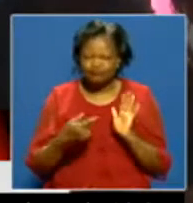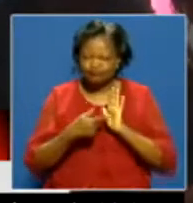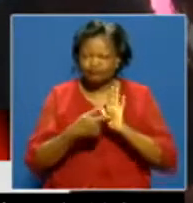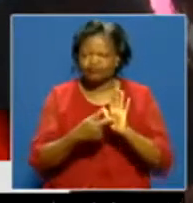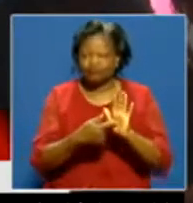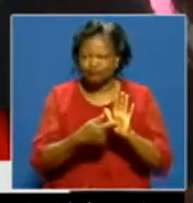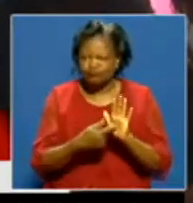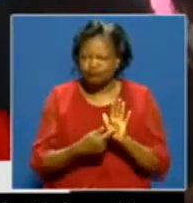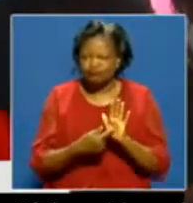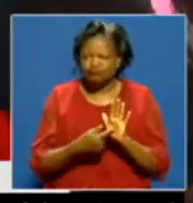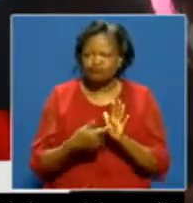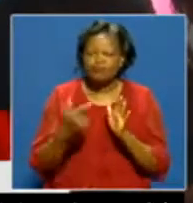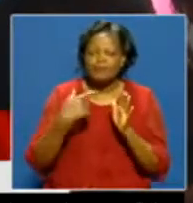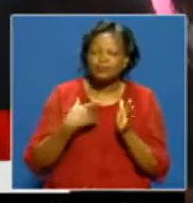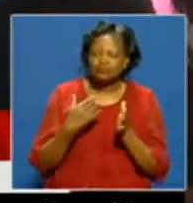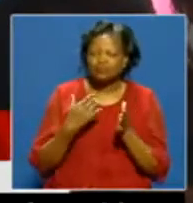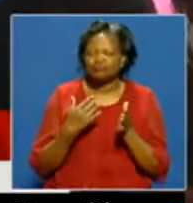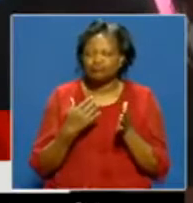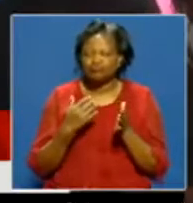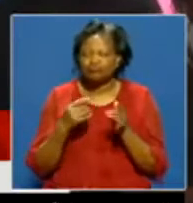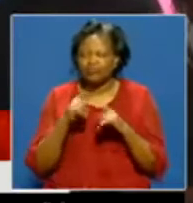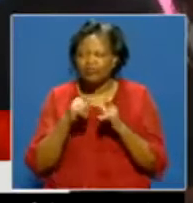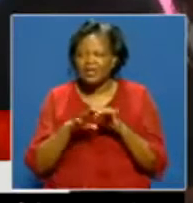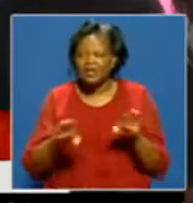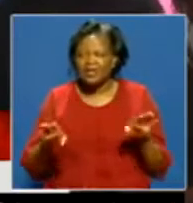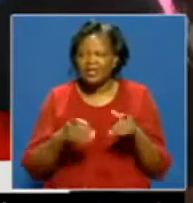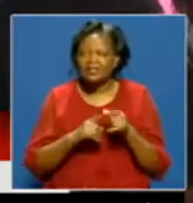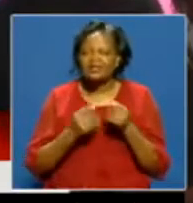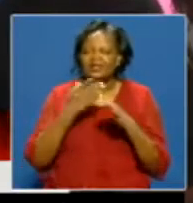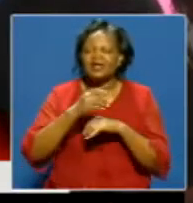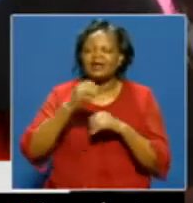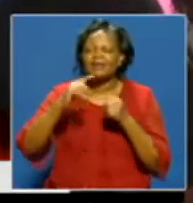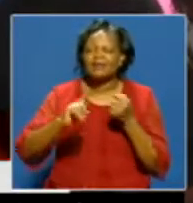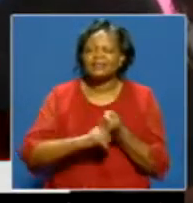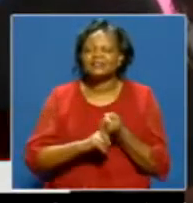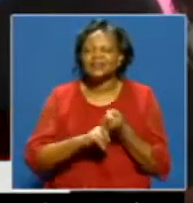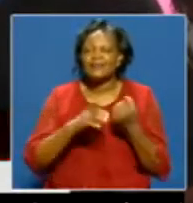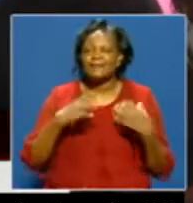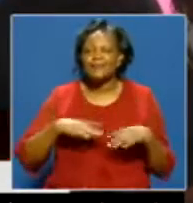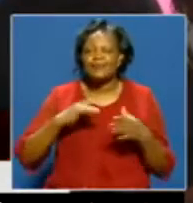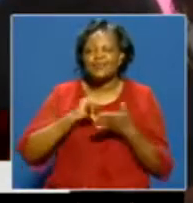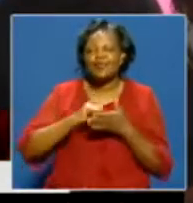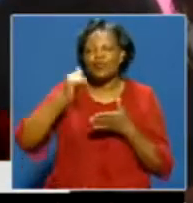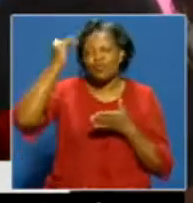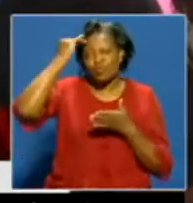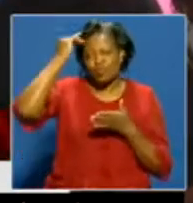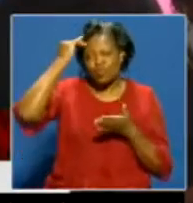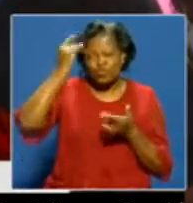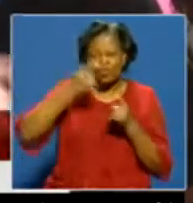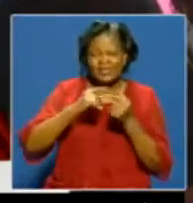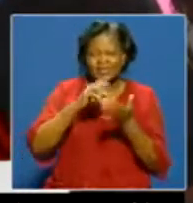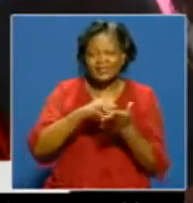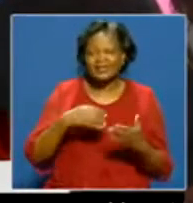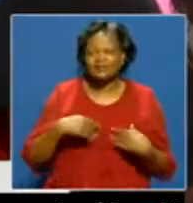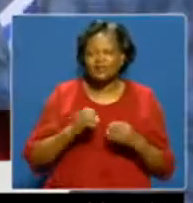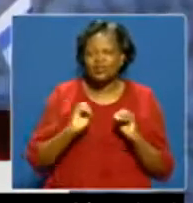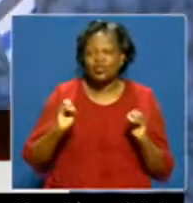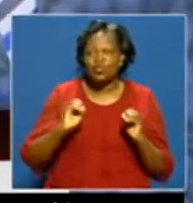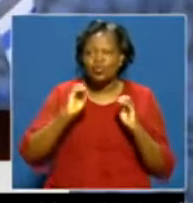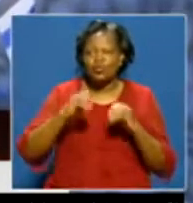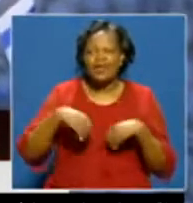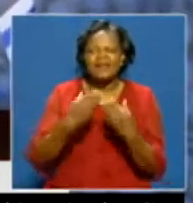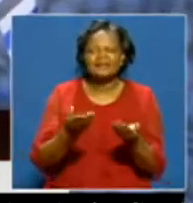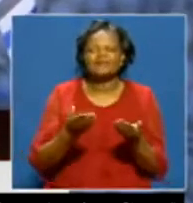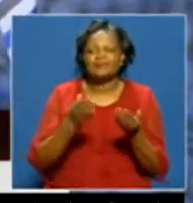survey. So that in another 6 months, angalau wale ambao tunajua na hakuna kesi yoyote, we can be able to give them their